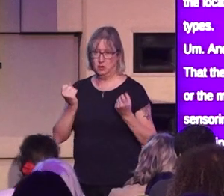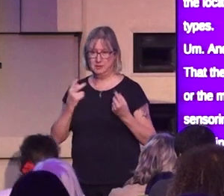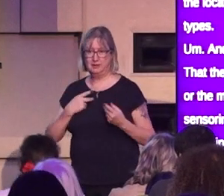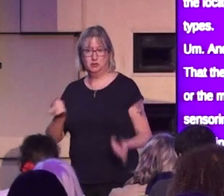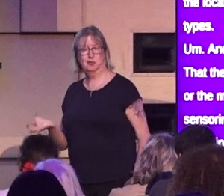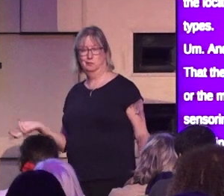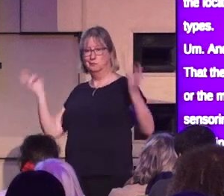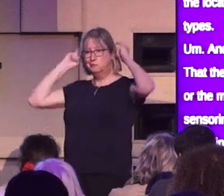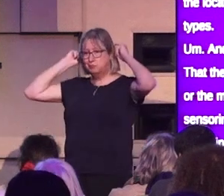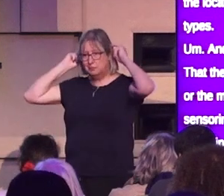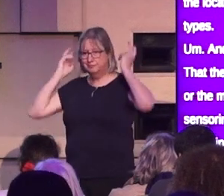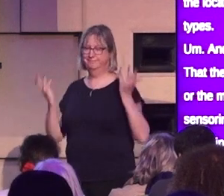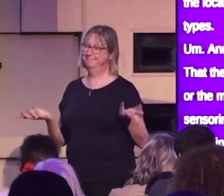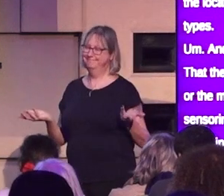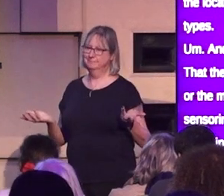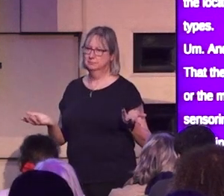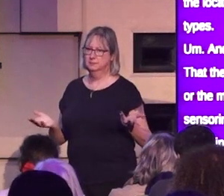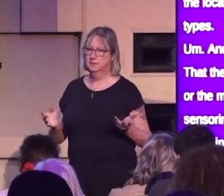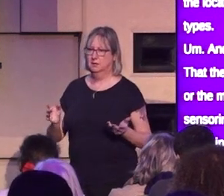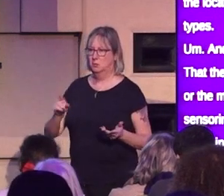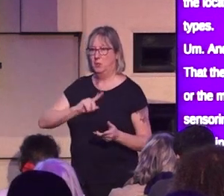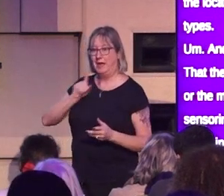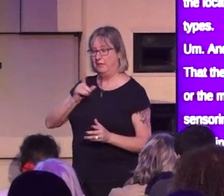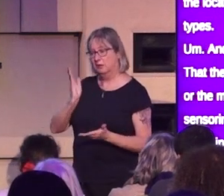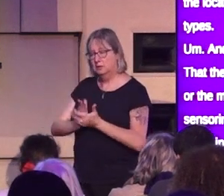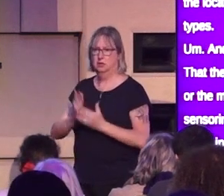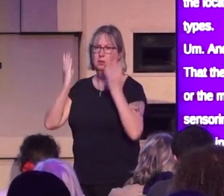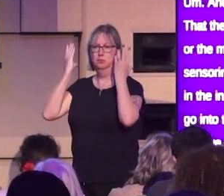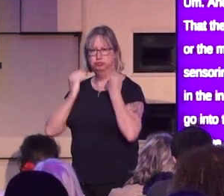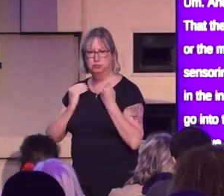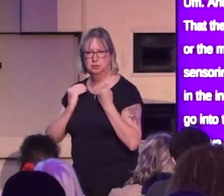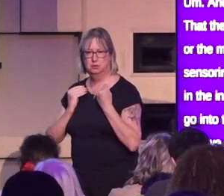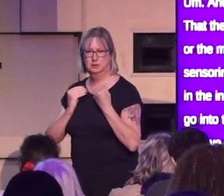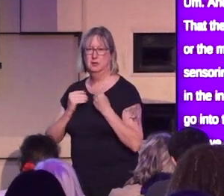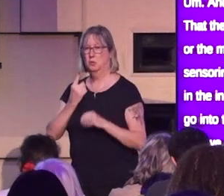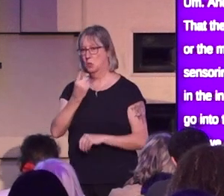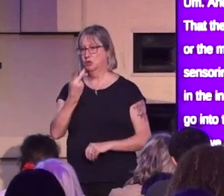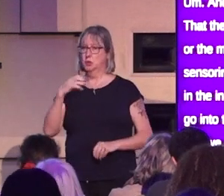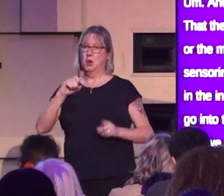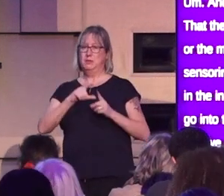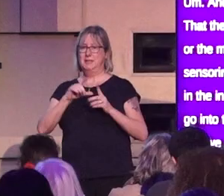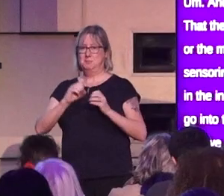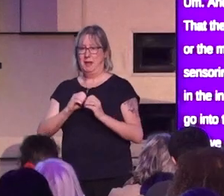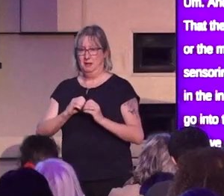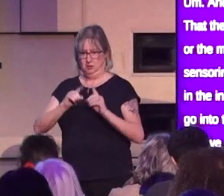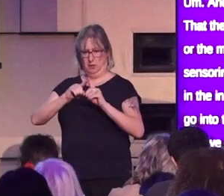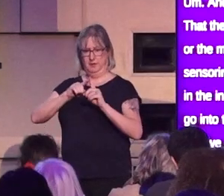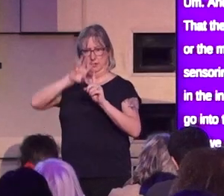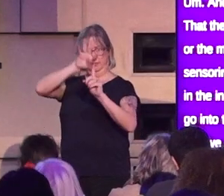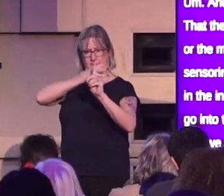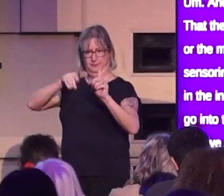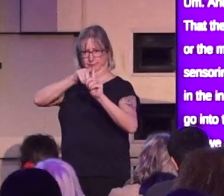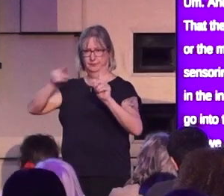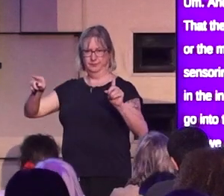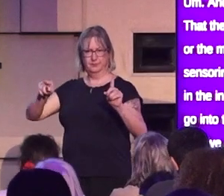way of describing someone who has that severity of a hearing loss, like 120 decibels, is imagine standing by the